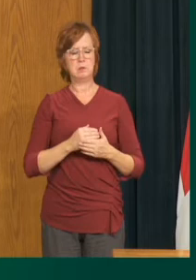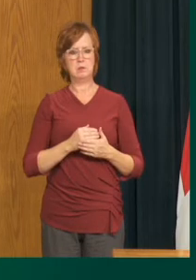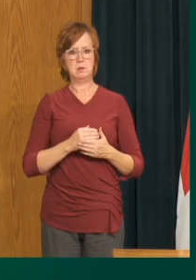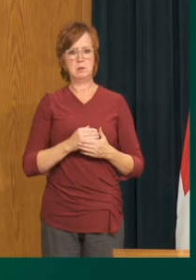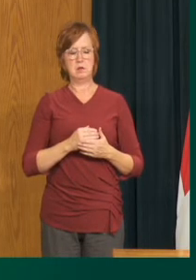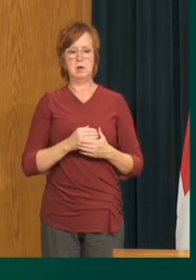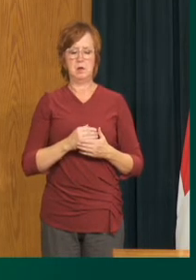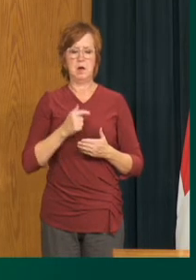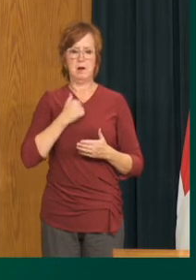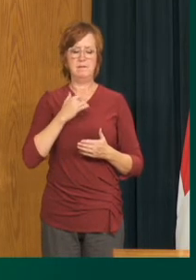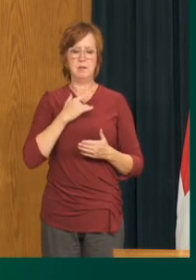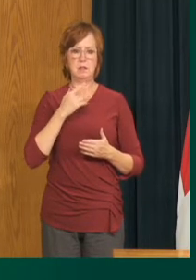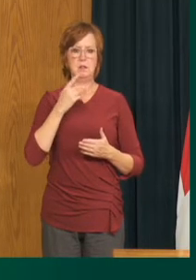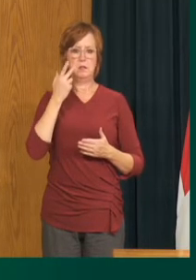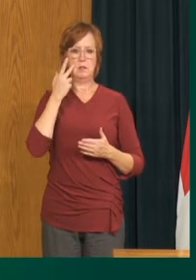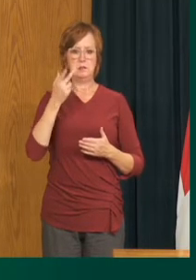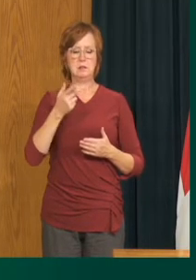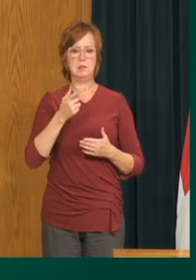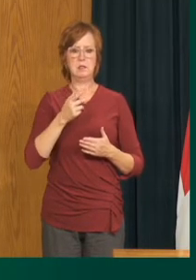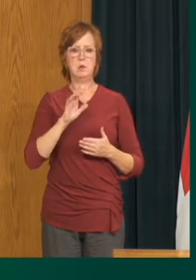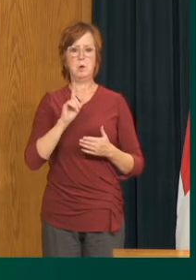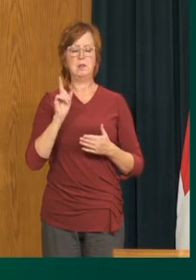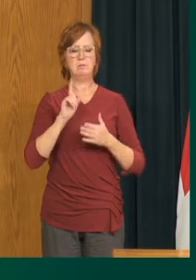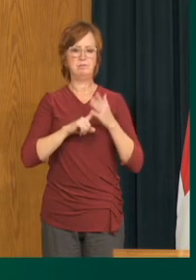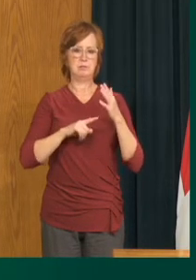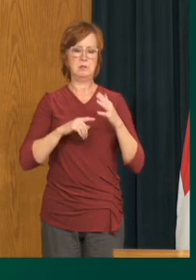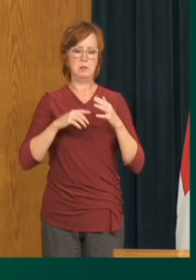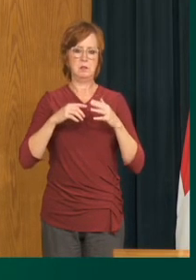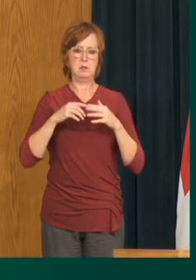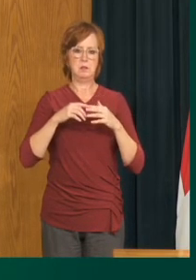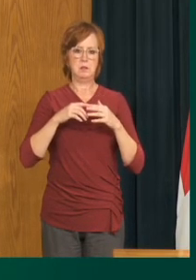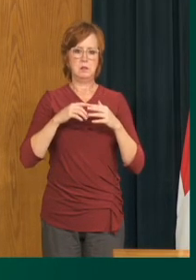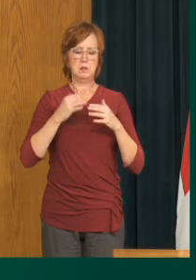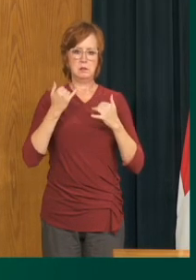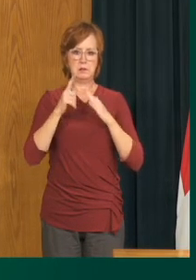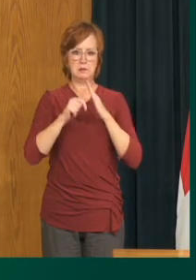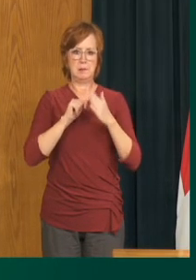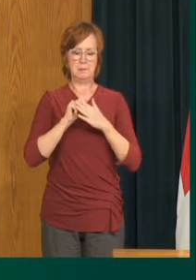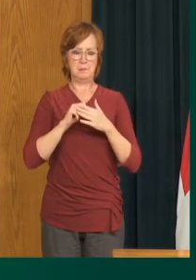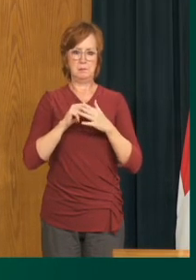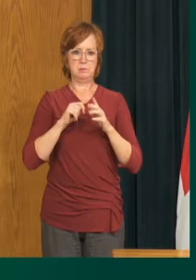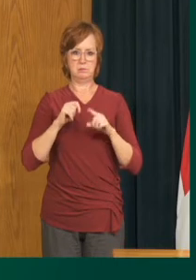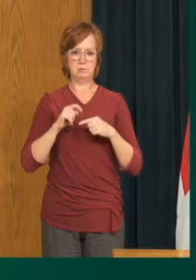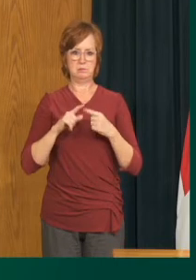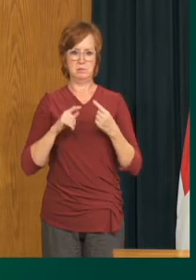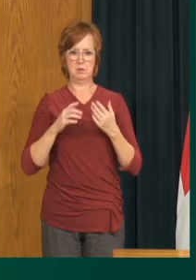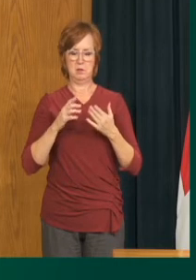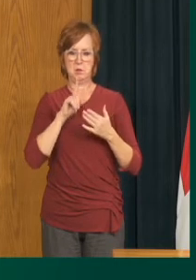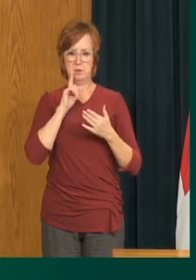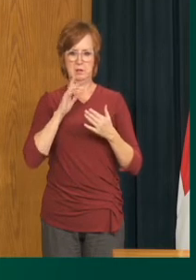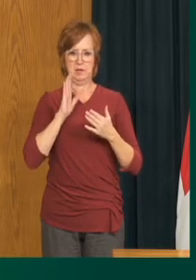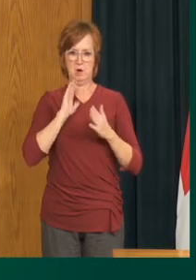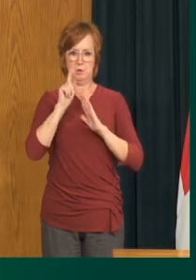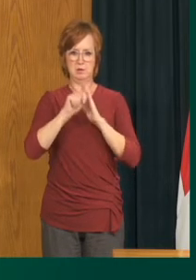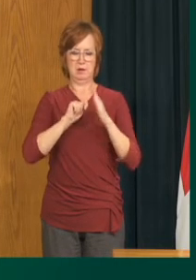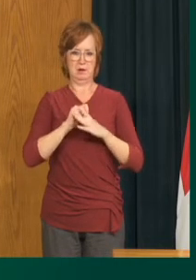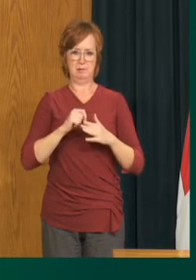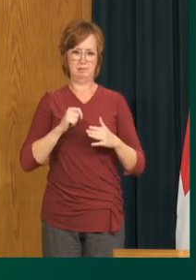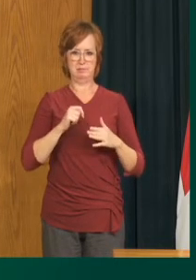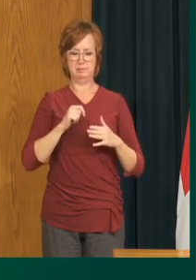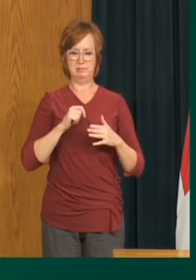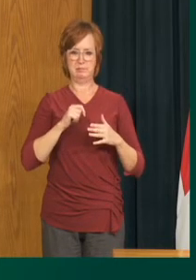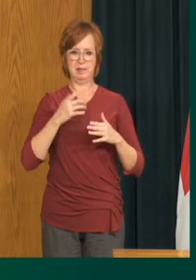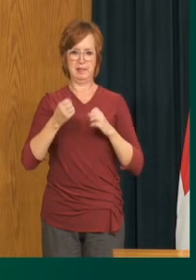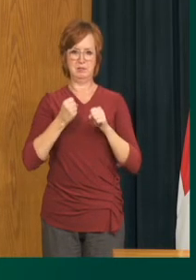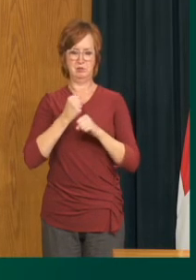generational challenge. I often say it pales in comparison to what generations before us have been faced with, and I think of, you know, a couple